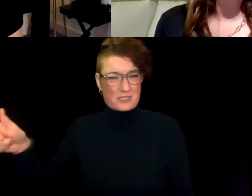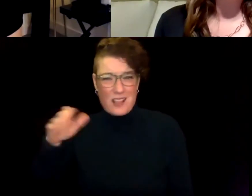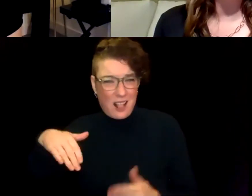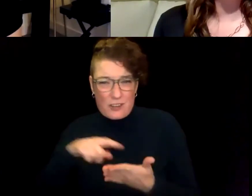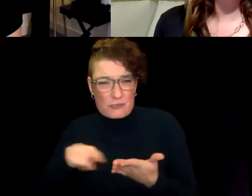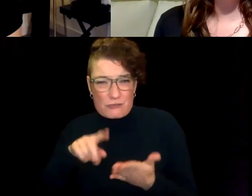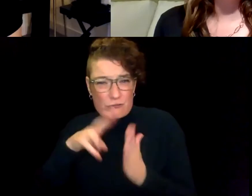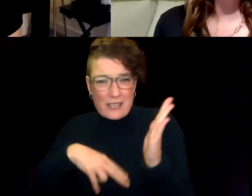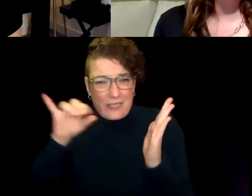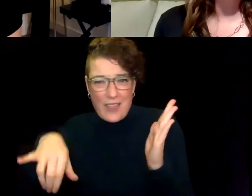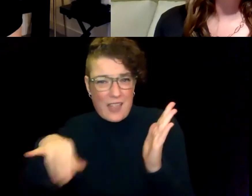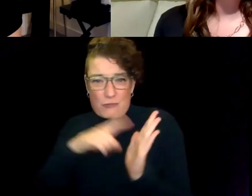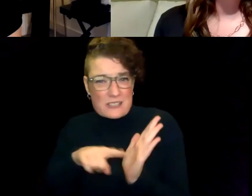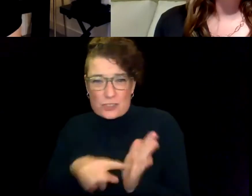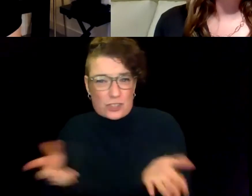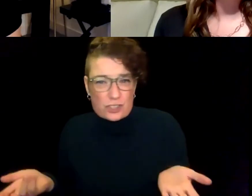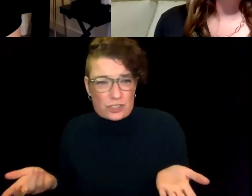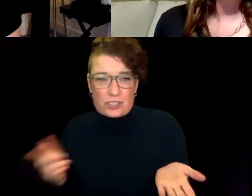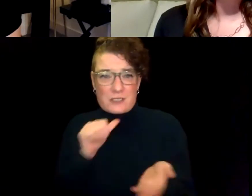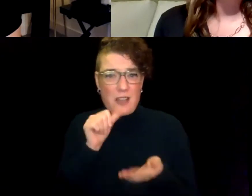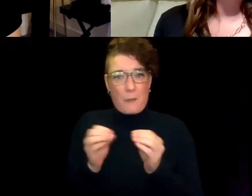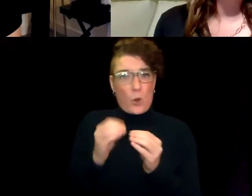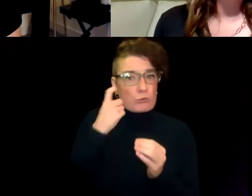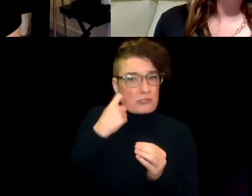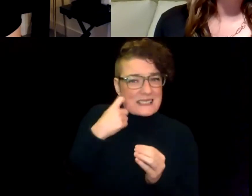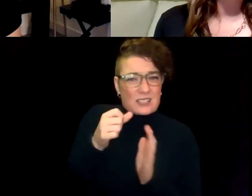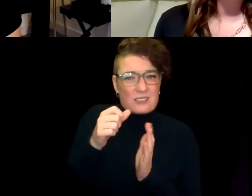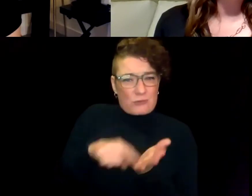research, or not a lot of it, certainly not the recent research. And so